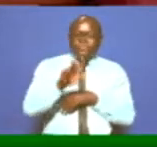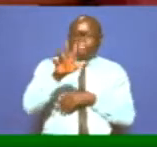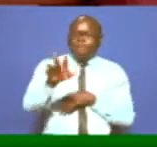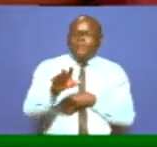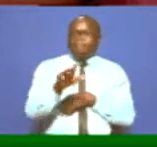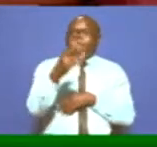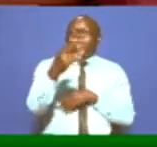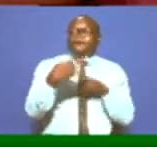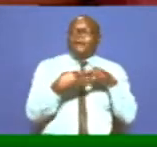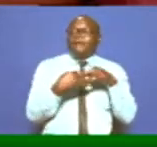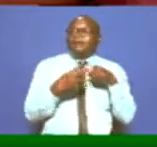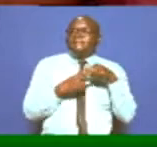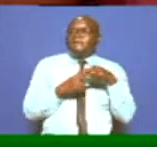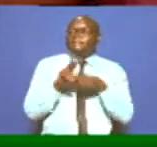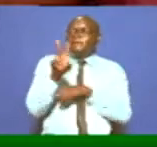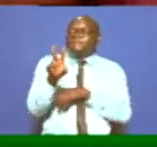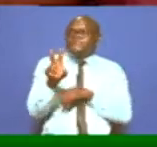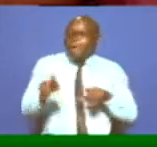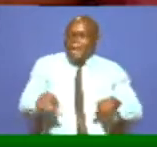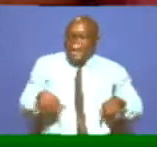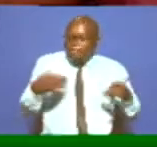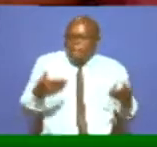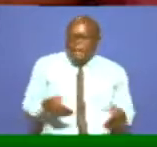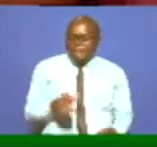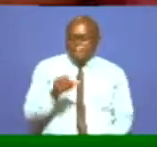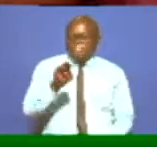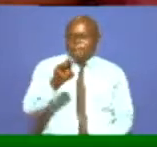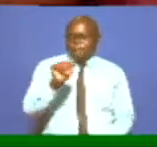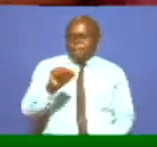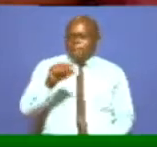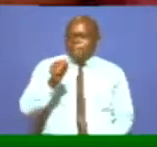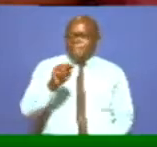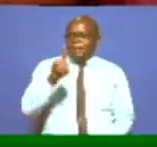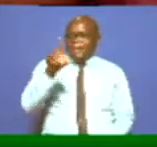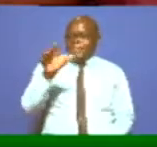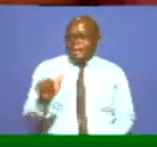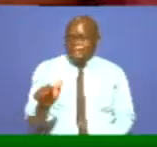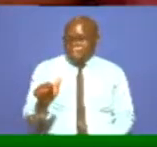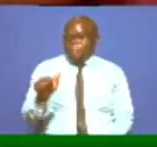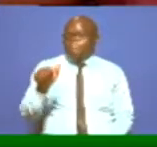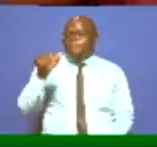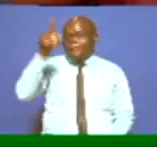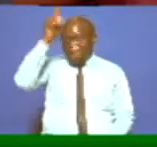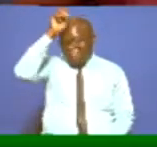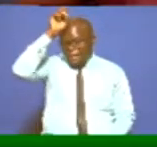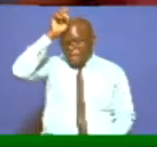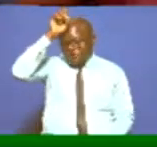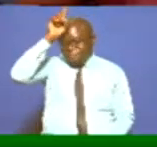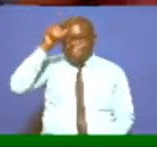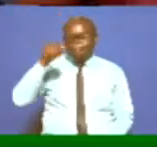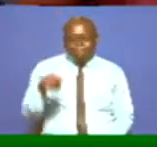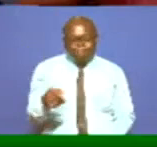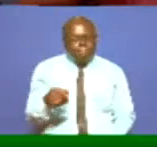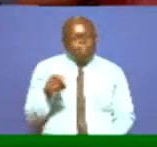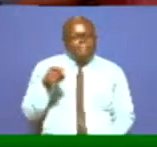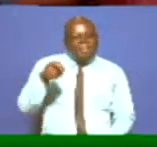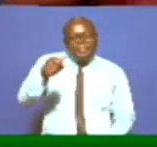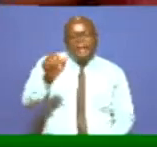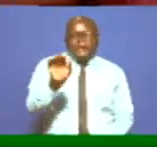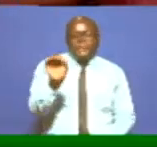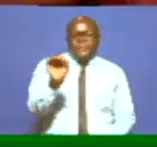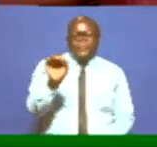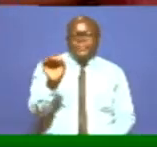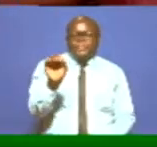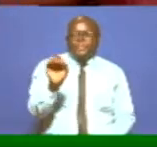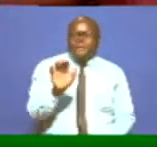225-4872, a resident of Maganda Village in Meritini Ward in Jomvu constituency, is yet to be compensated for